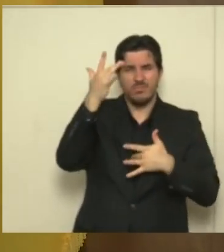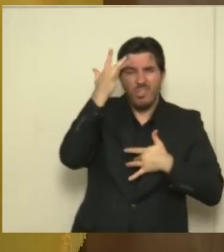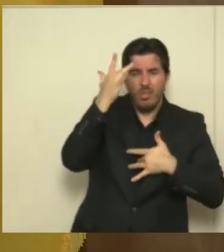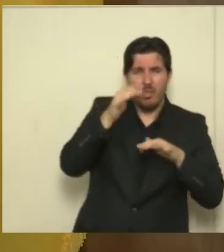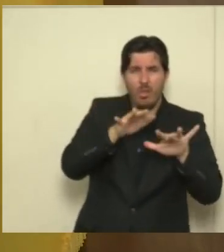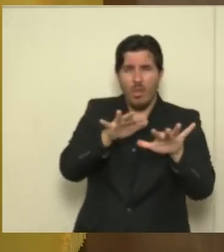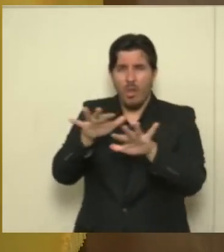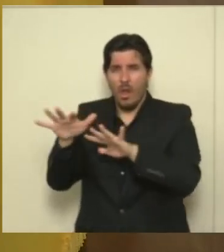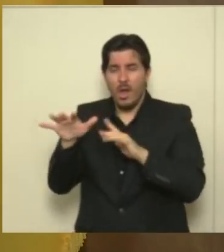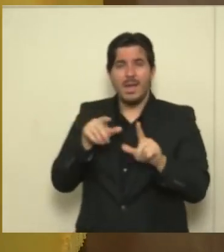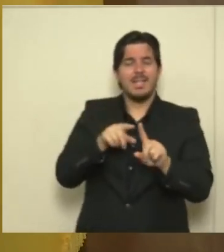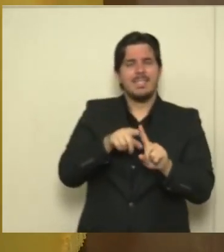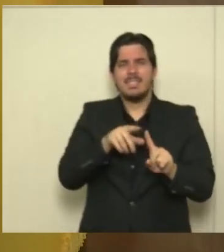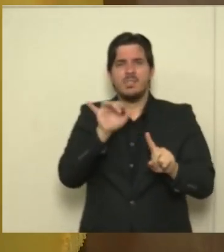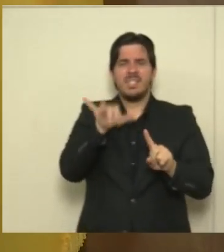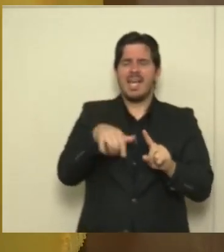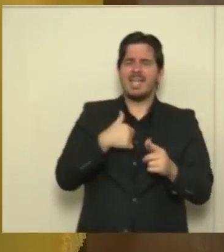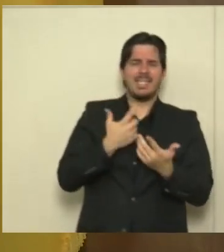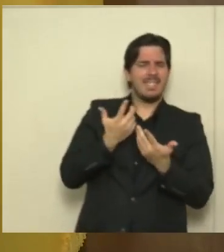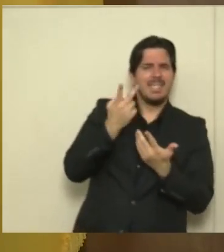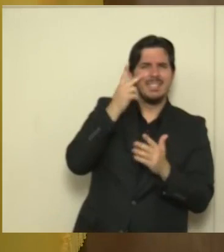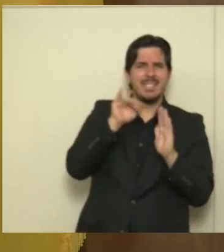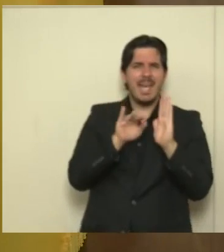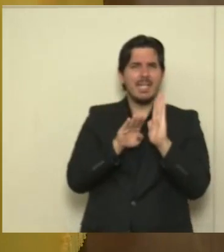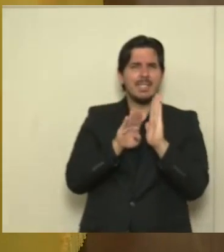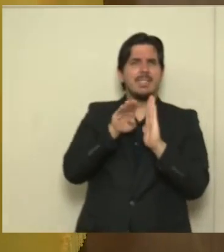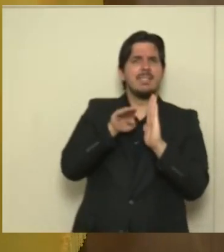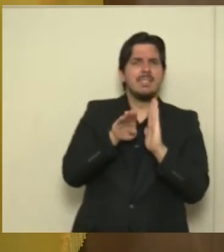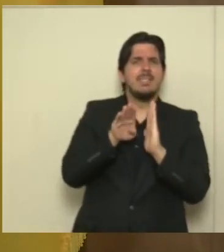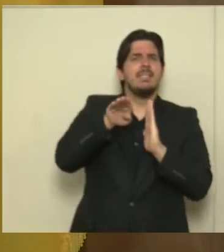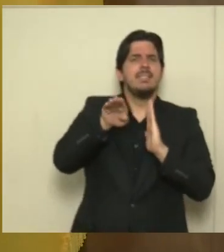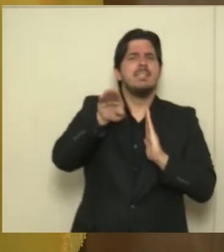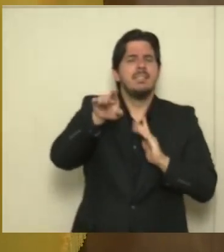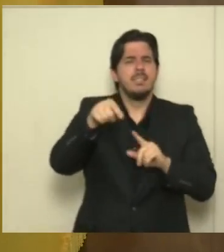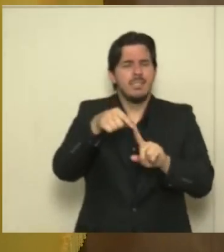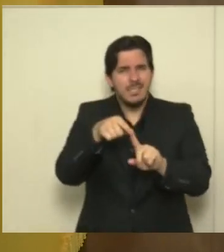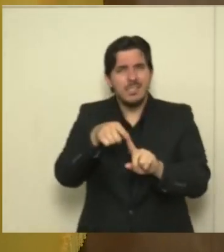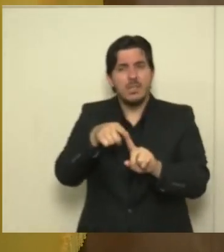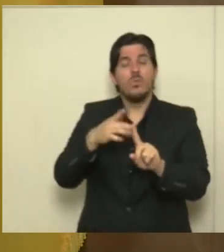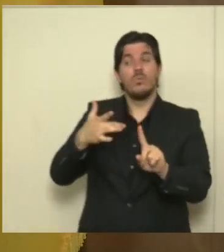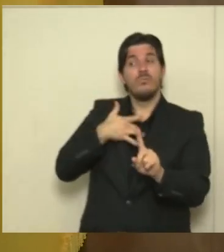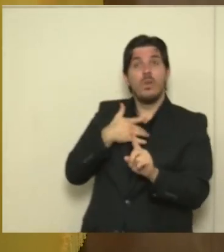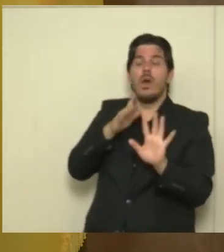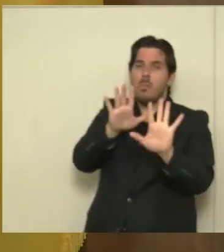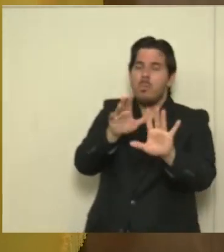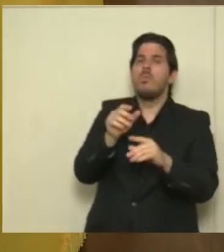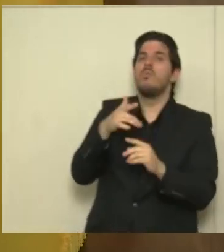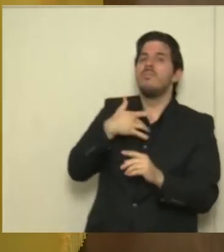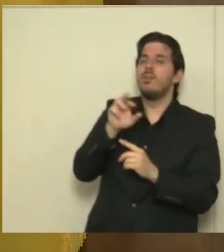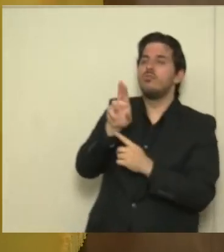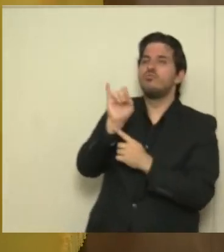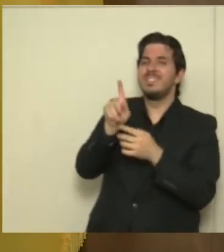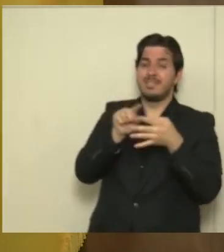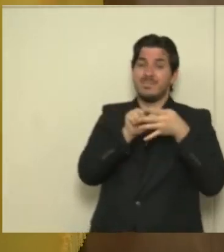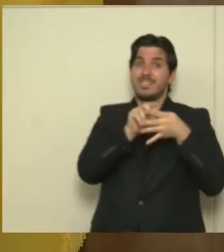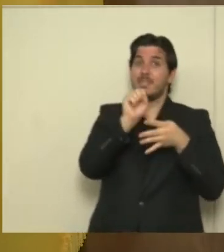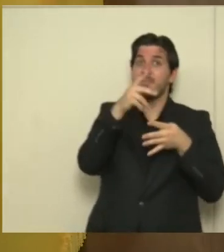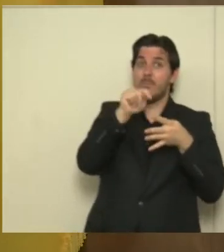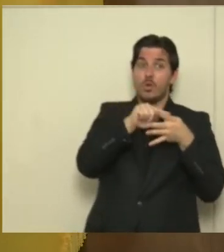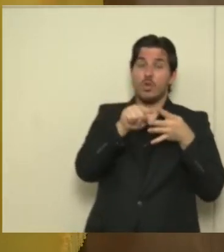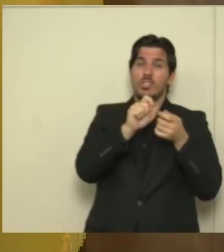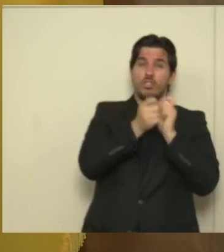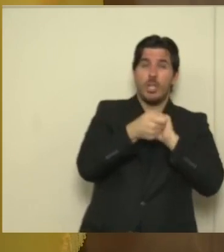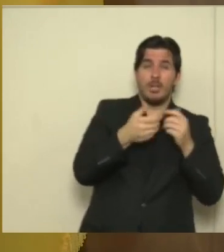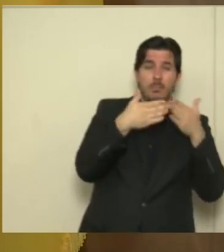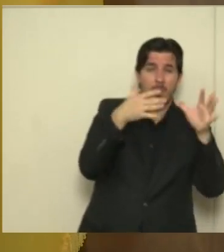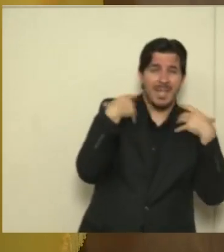you know, we still think this is the uptick by changes we made to the public health order at the beginning of September and Labor Day. Now,